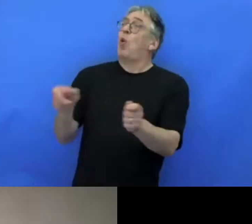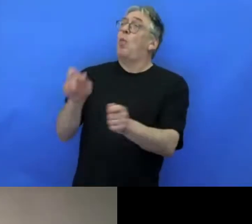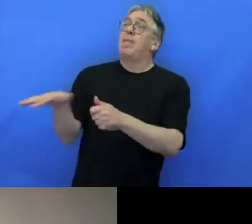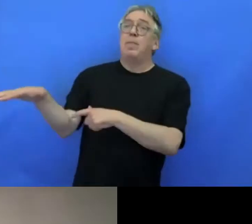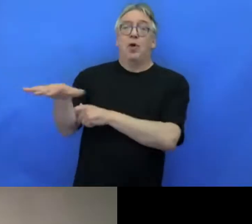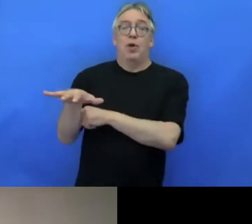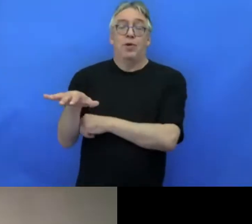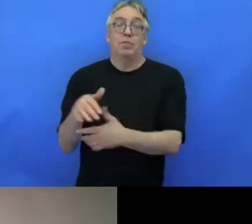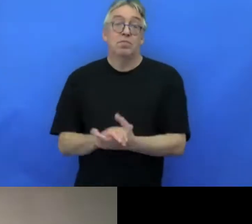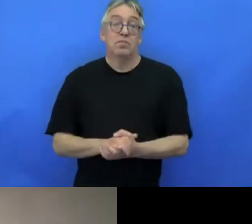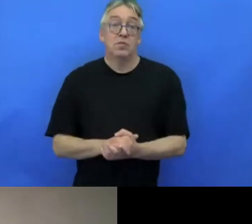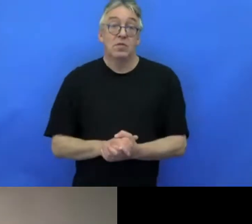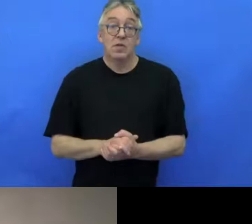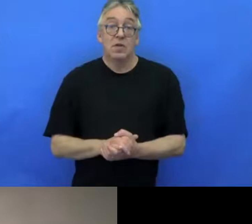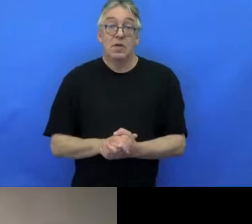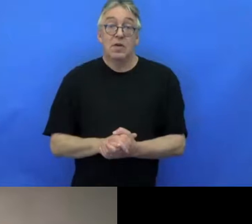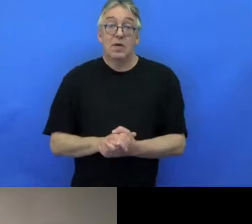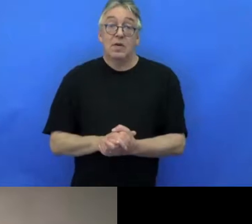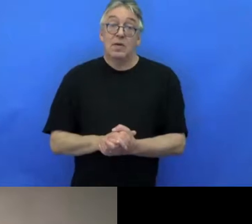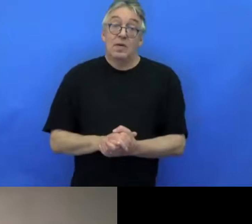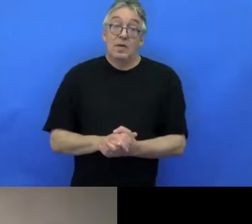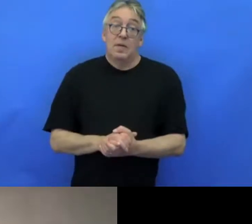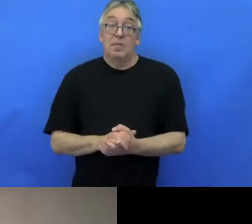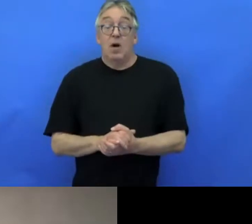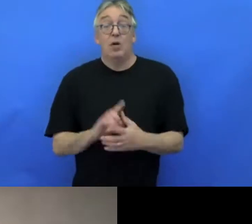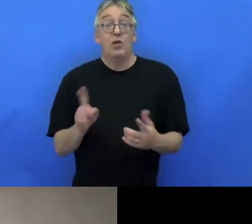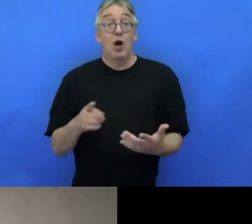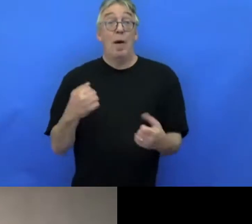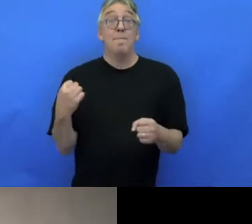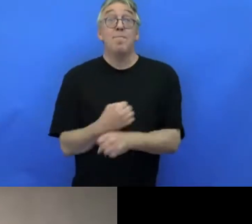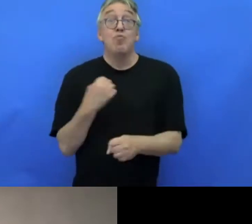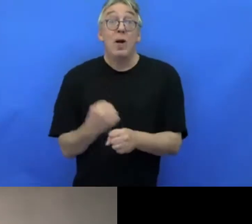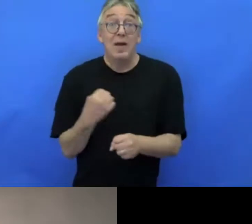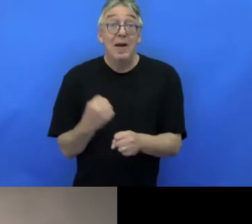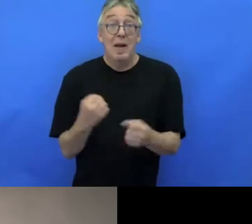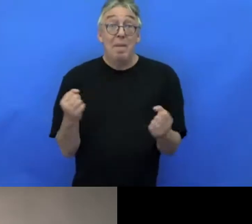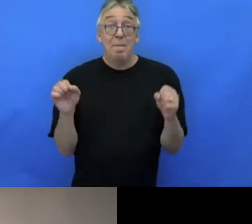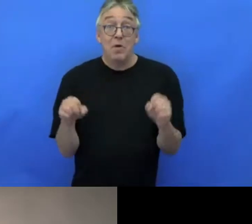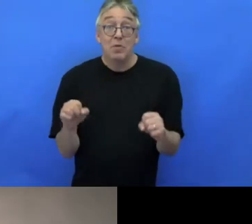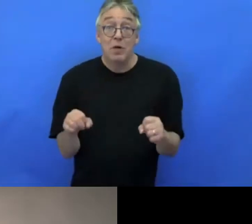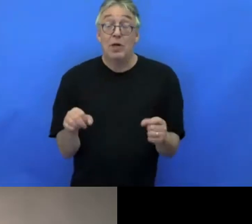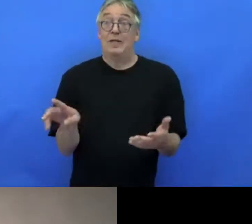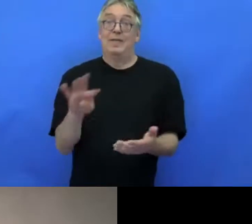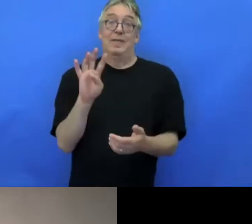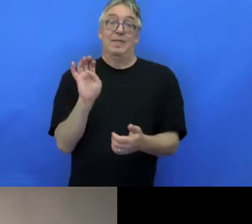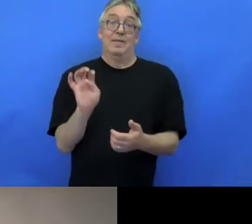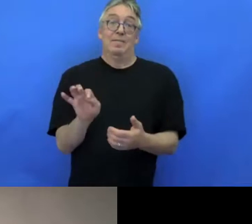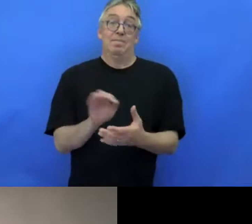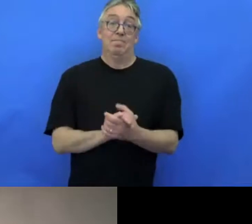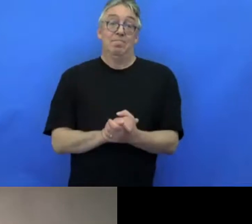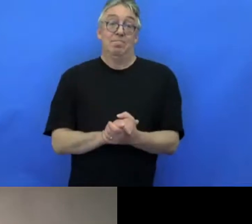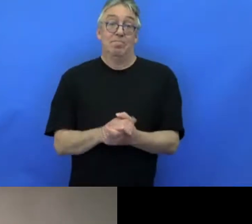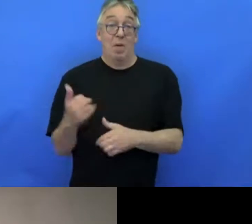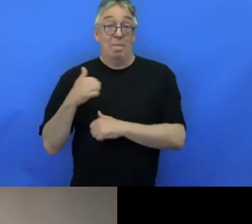is feasible includes what is practically possible on account of all the information that would be relevant to